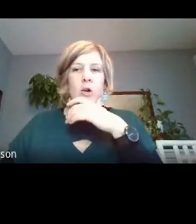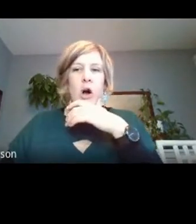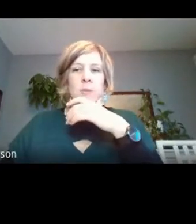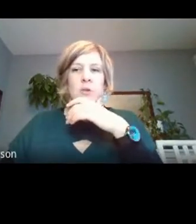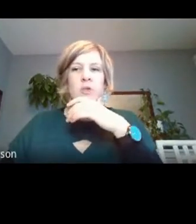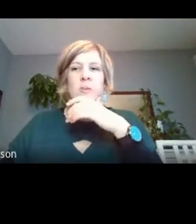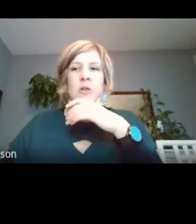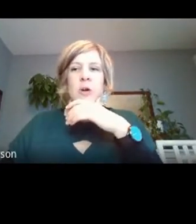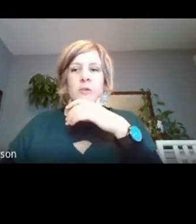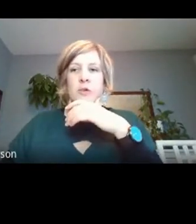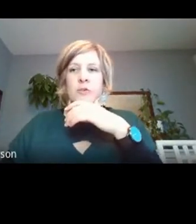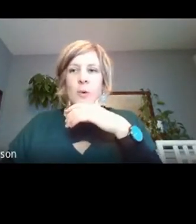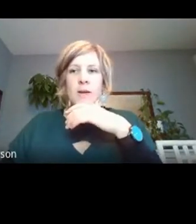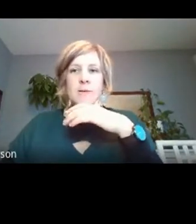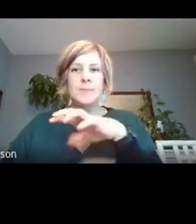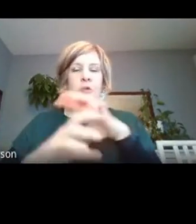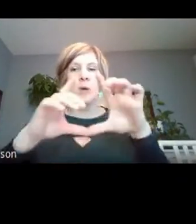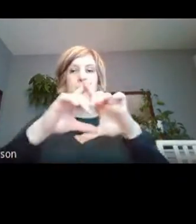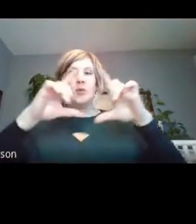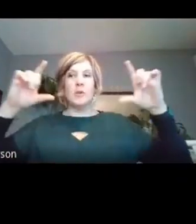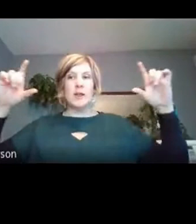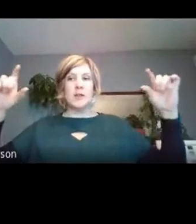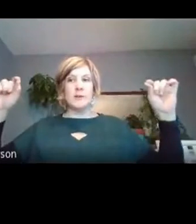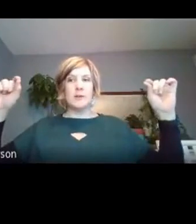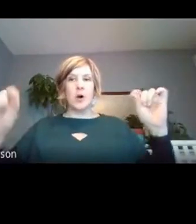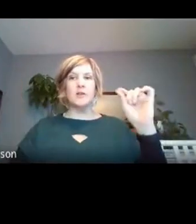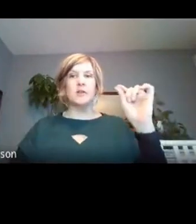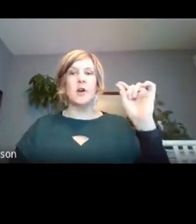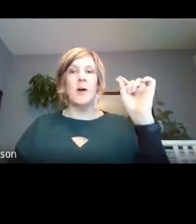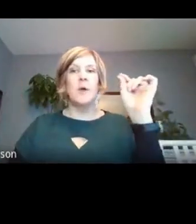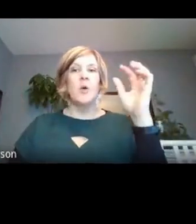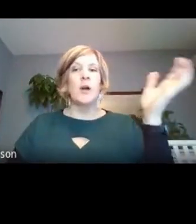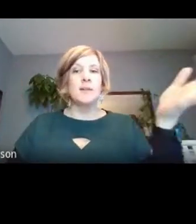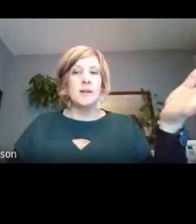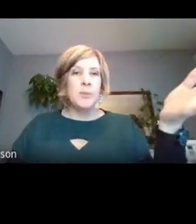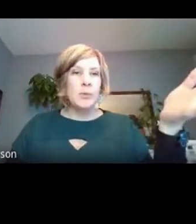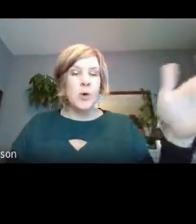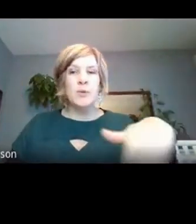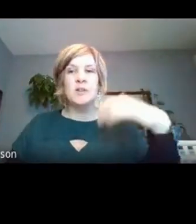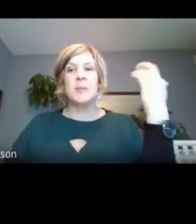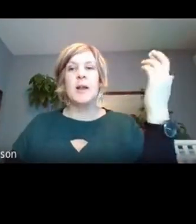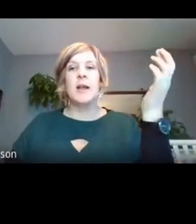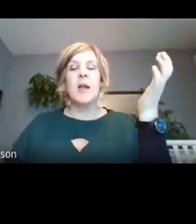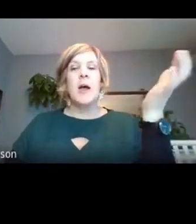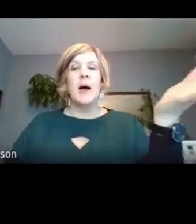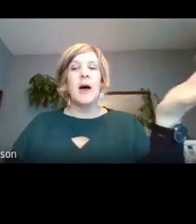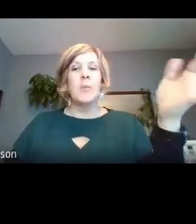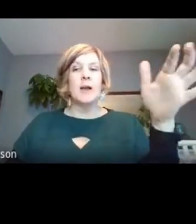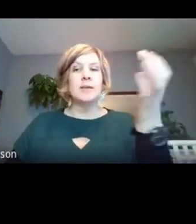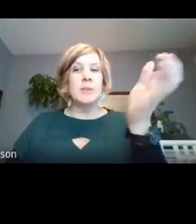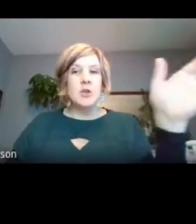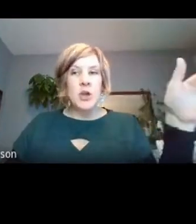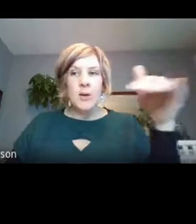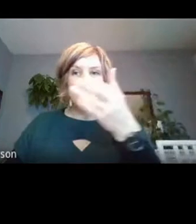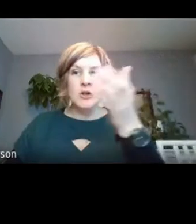what are my little options so this may look a few different ways so it may look like this across the top where i can see the people who are participating um